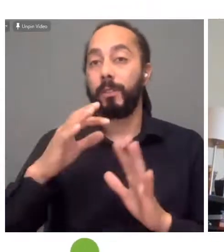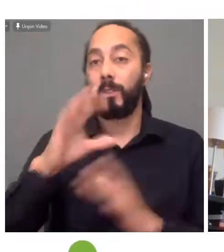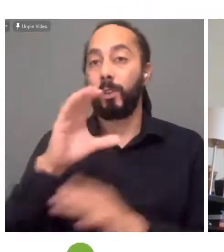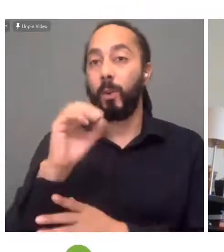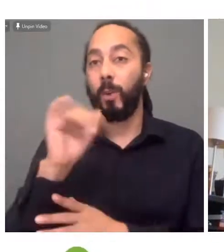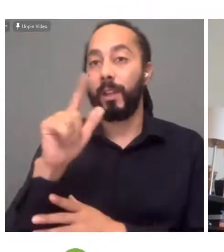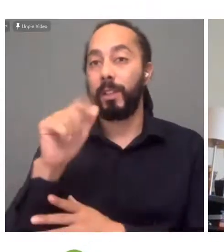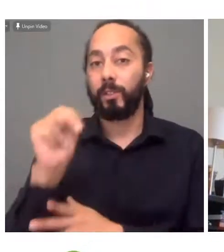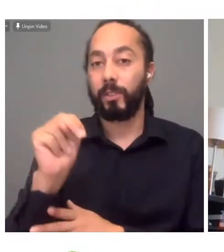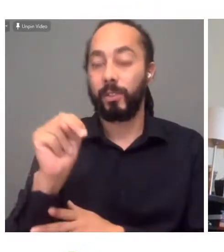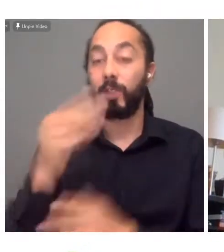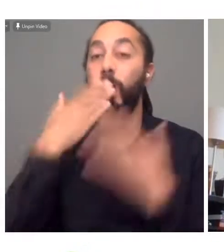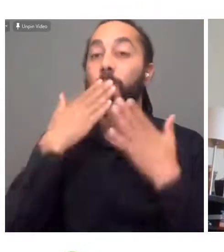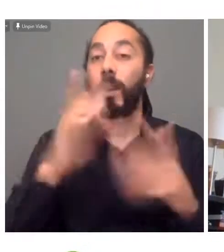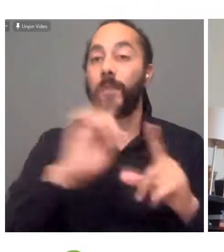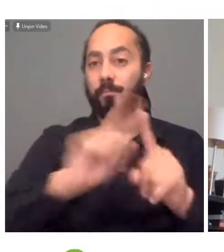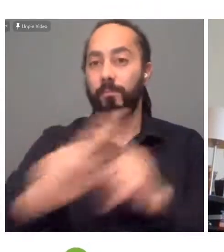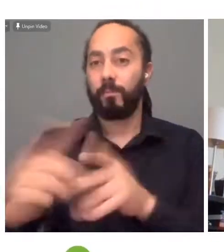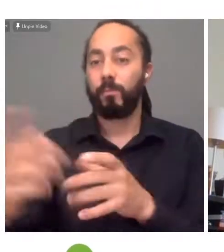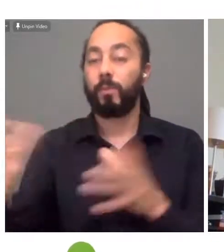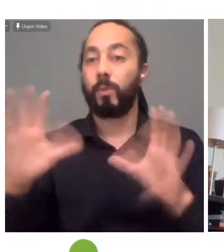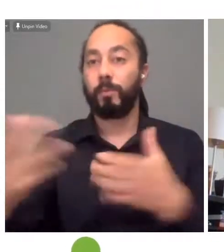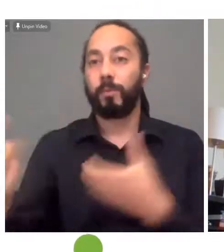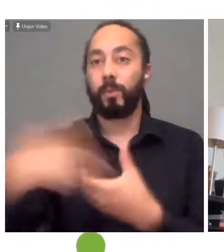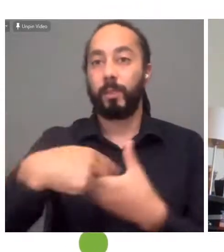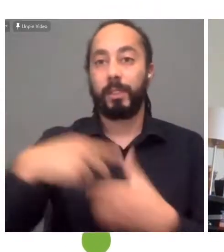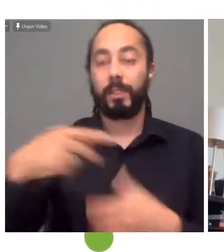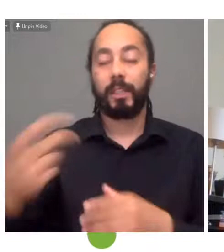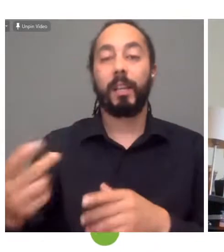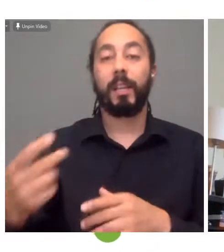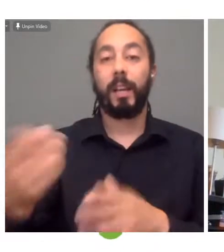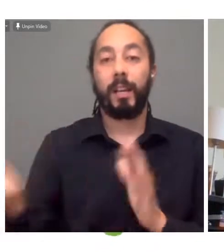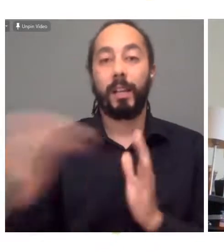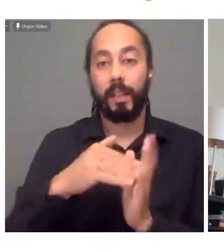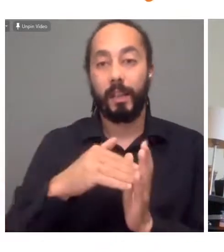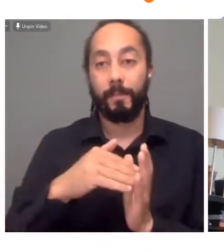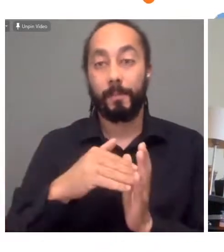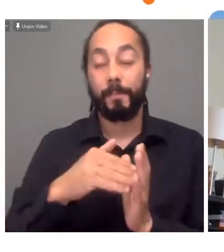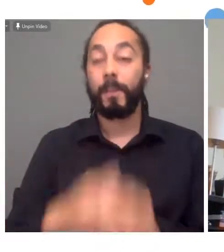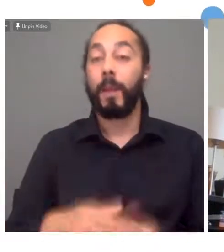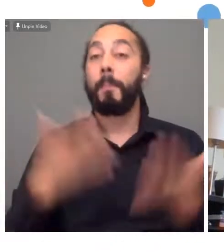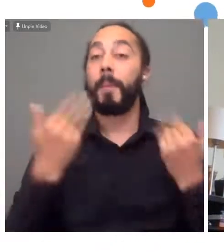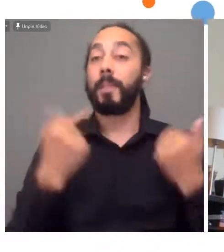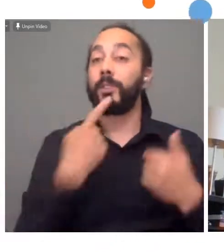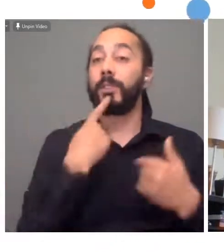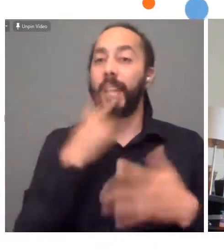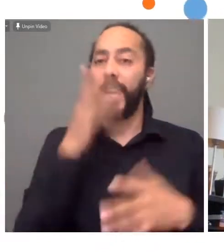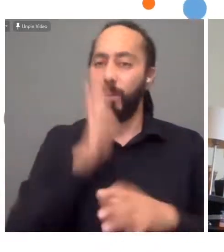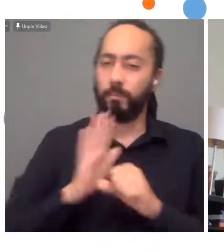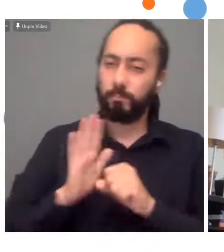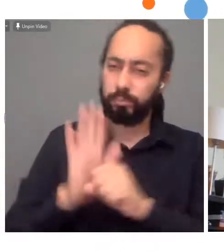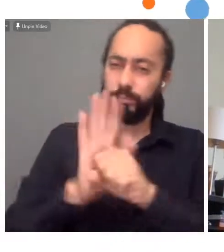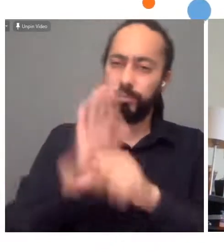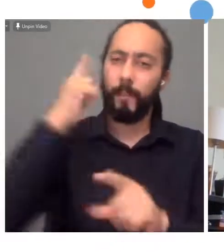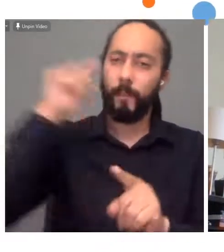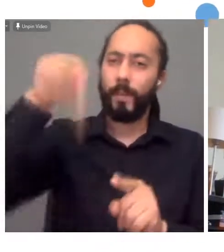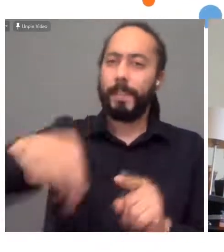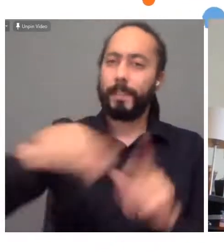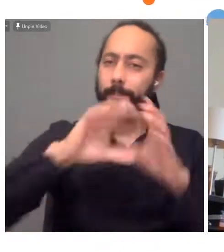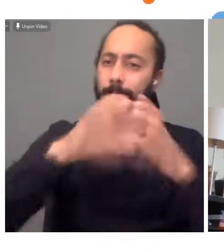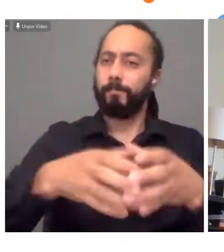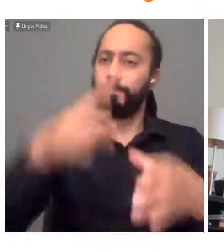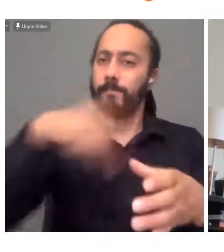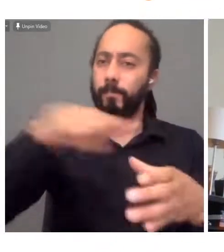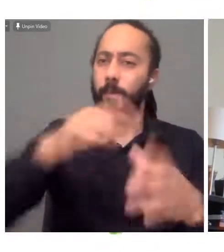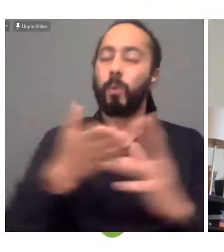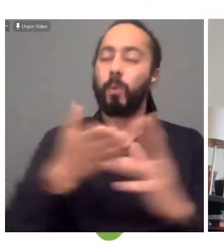again. From the outset, the minister has indicated he would be fighting for this sector through the pandemic, and he's held true to his word. I'm so